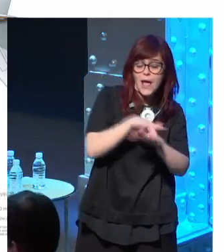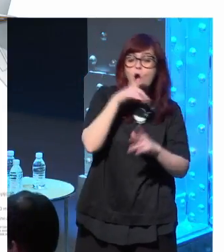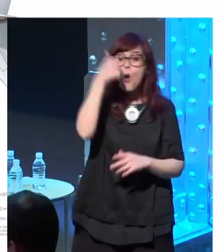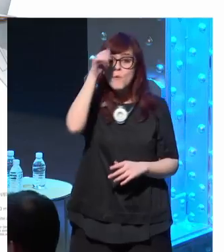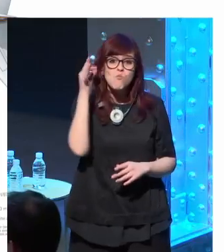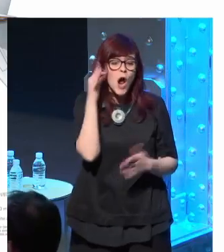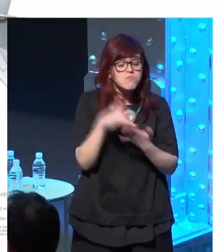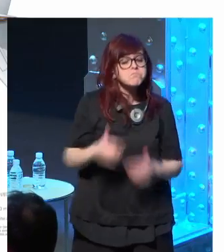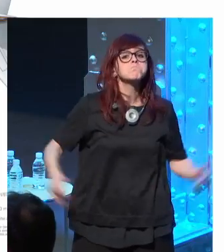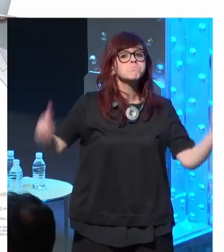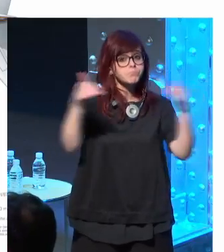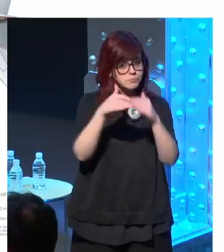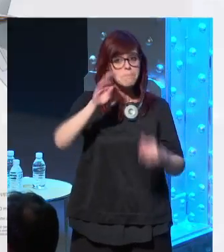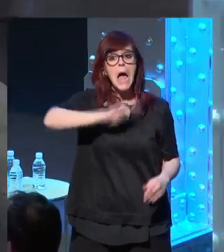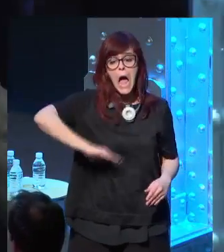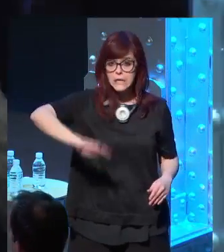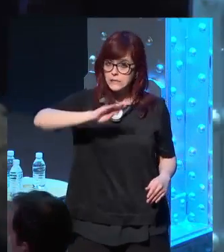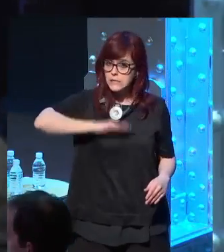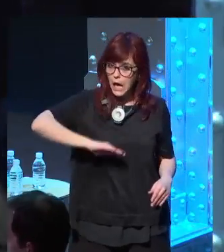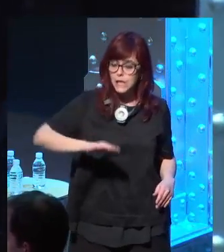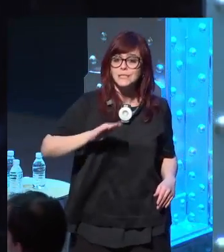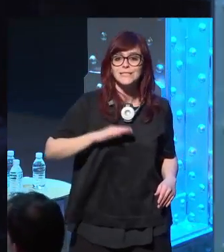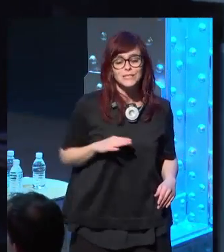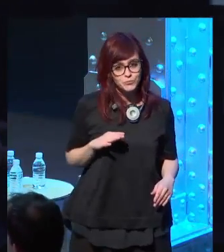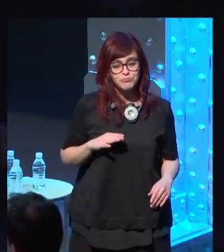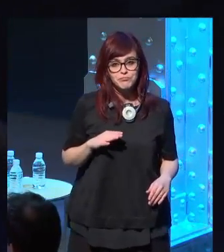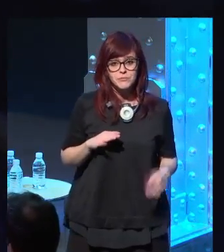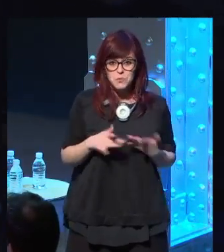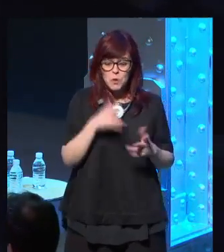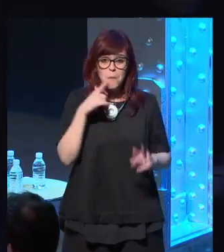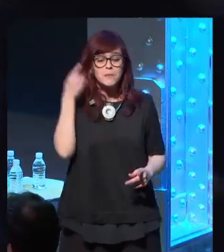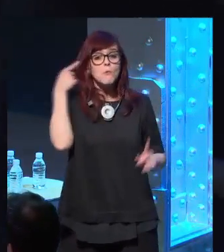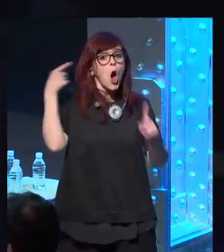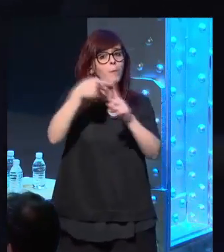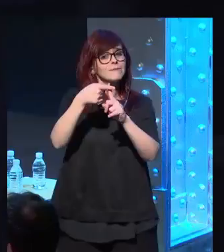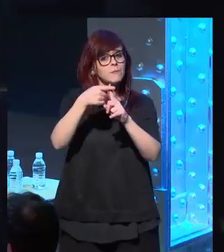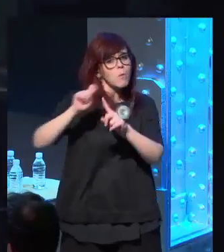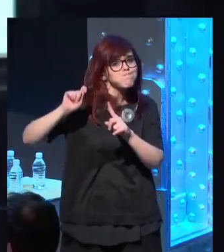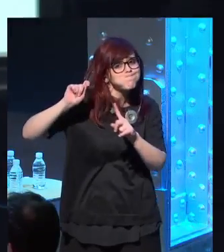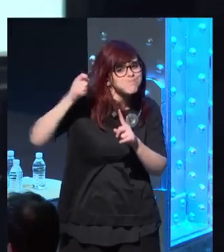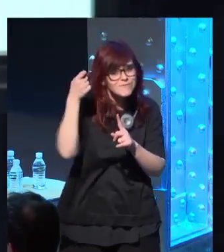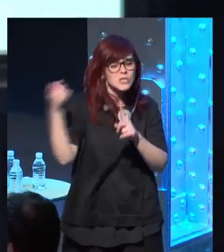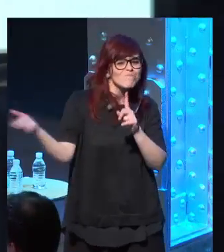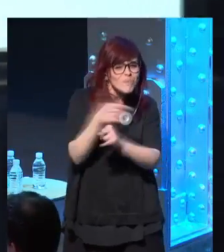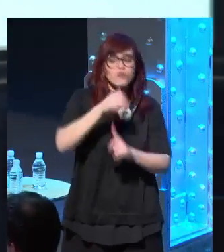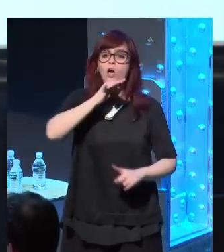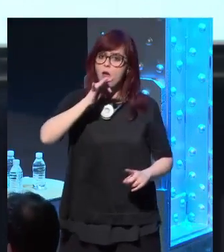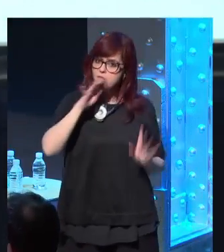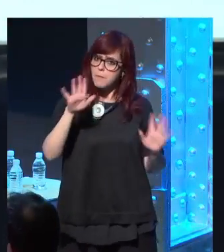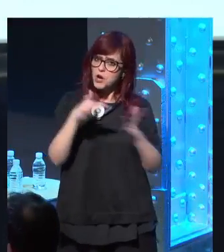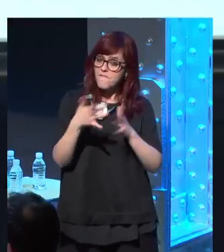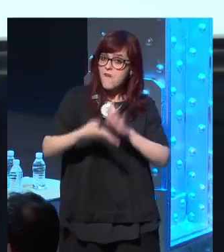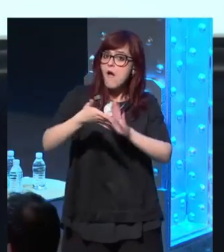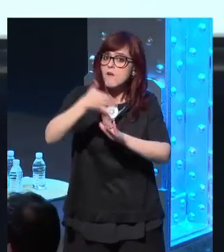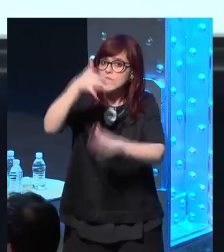gotten into the goal yet, but I think we're doing relatively well. And there's a huge number of studies that will show you